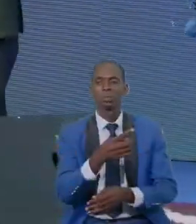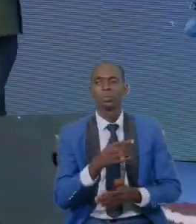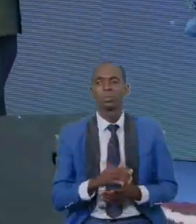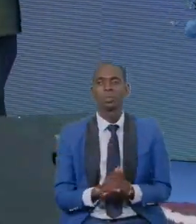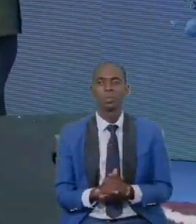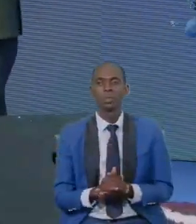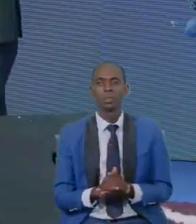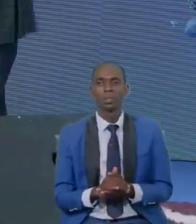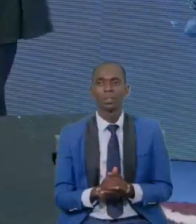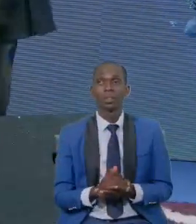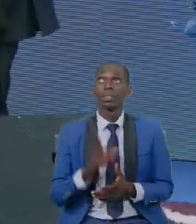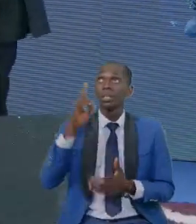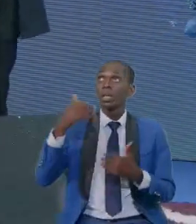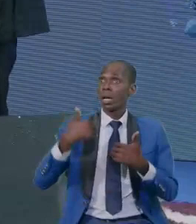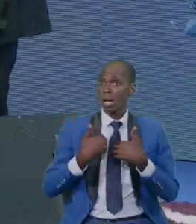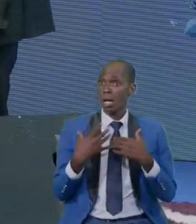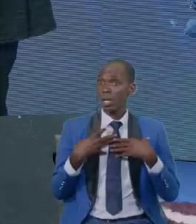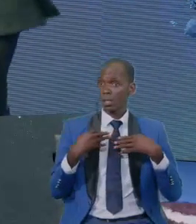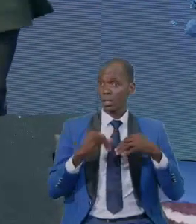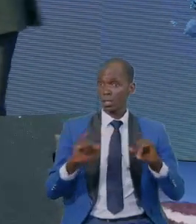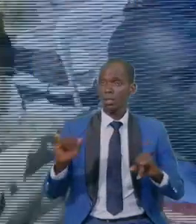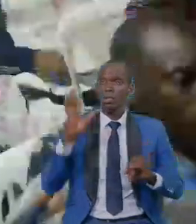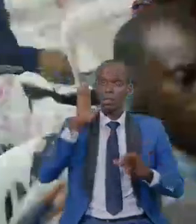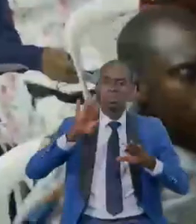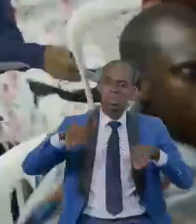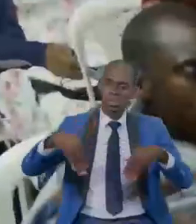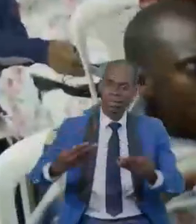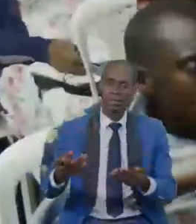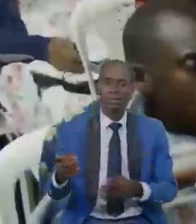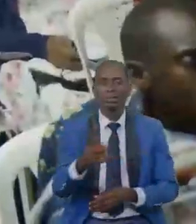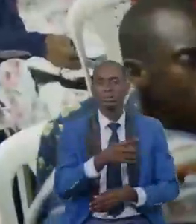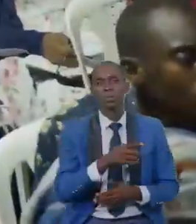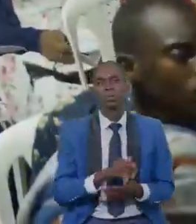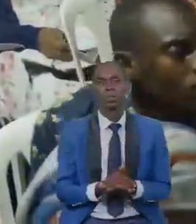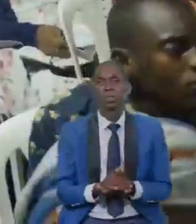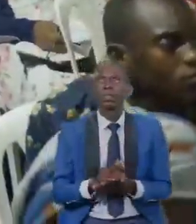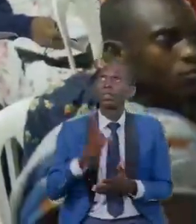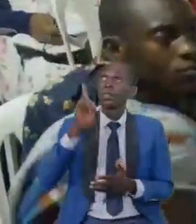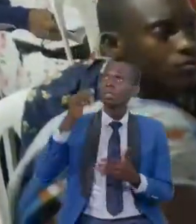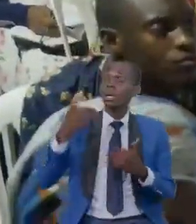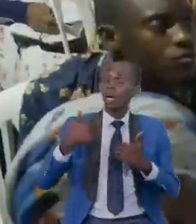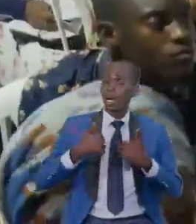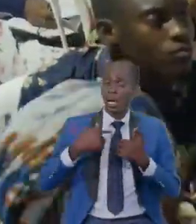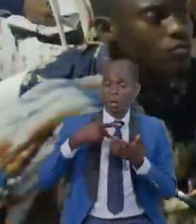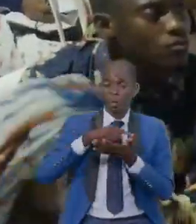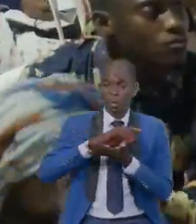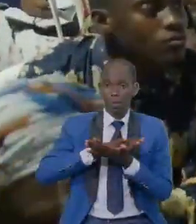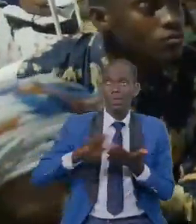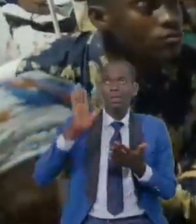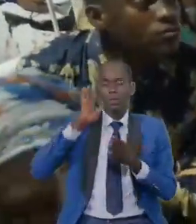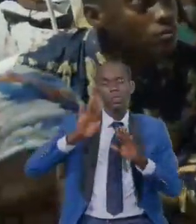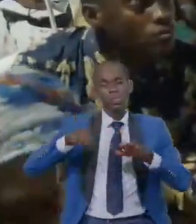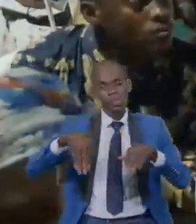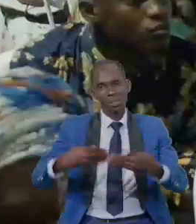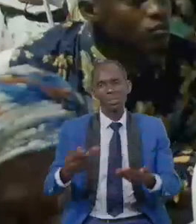He has healing, he will give you. He has purity, he will give you.